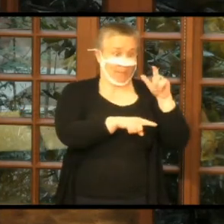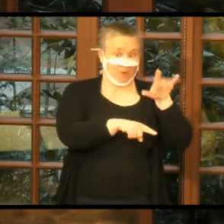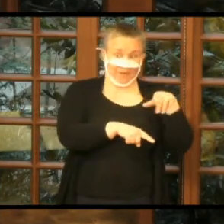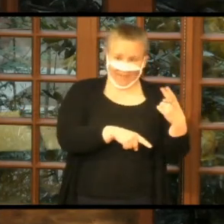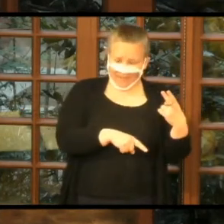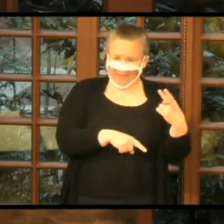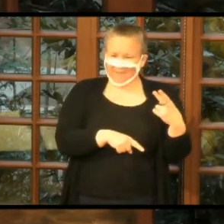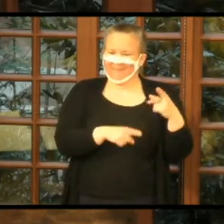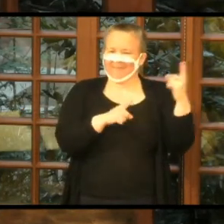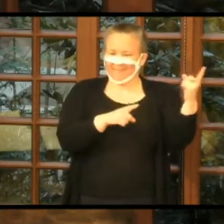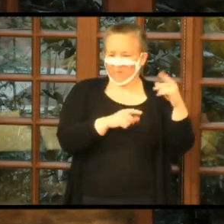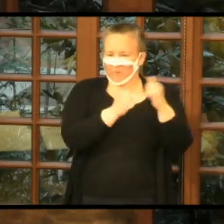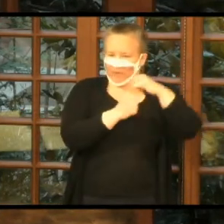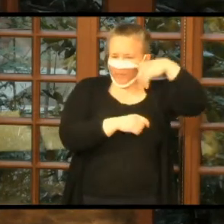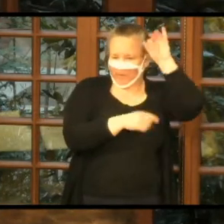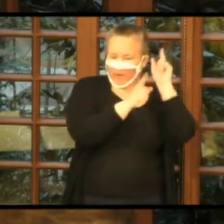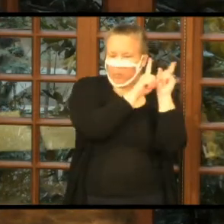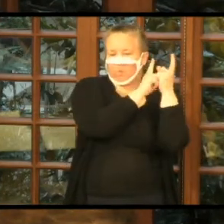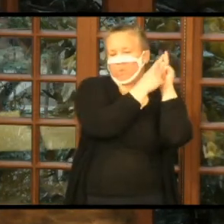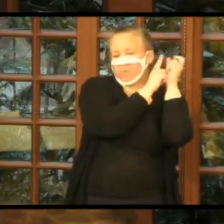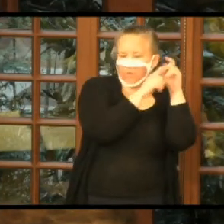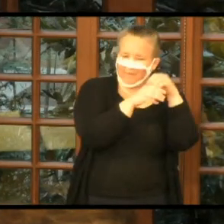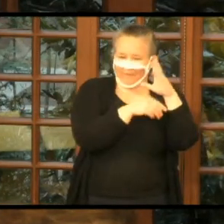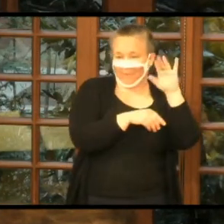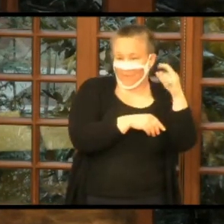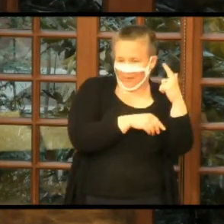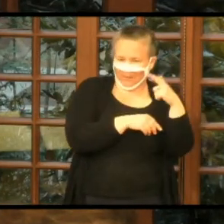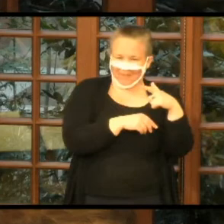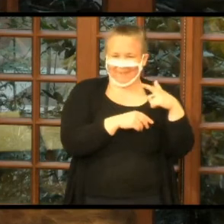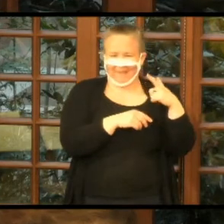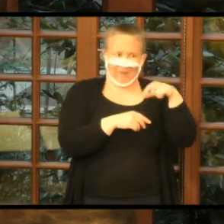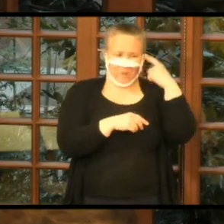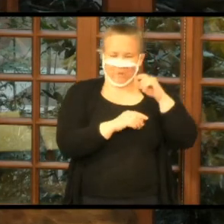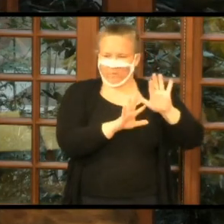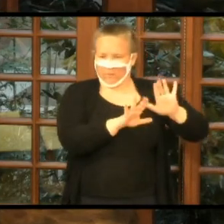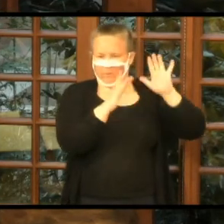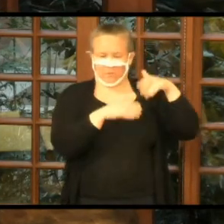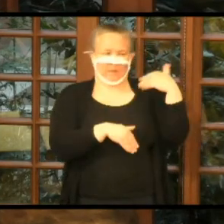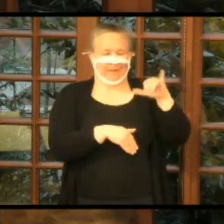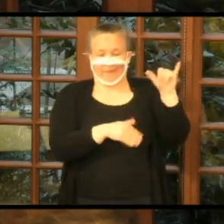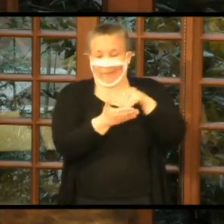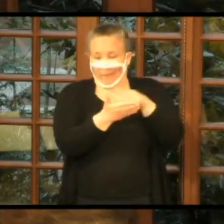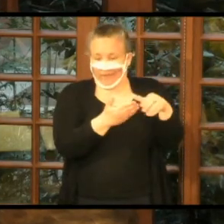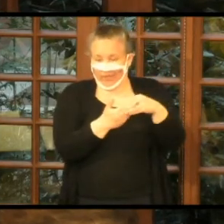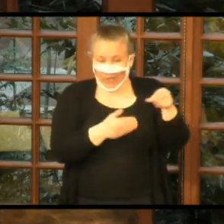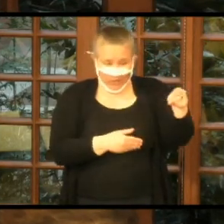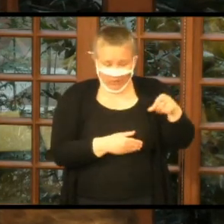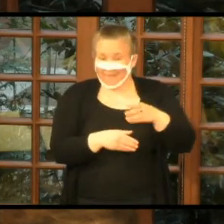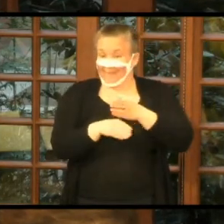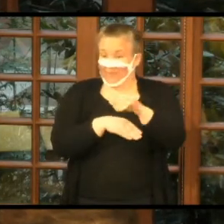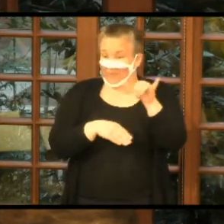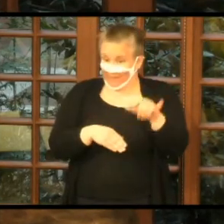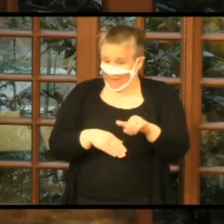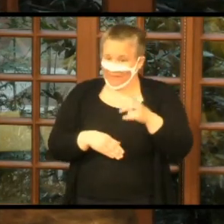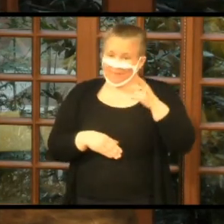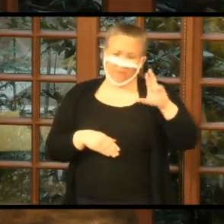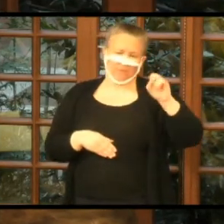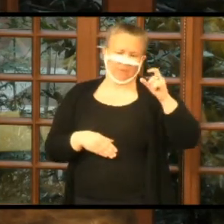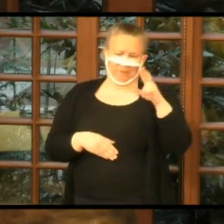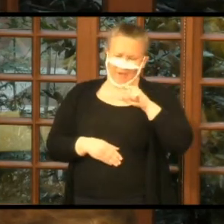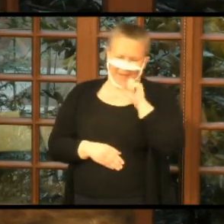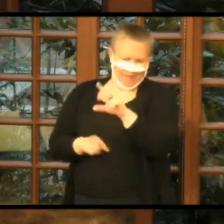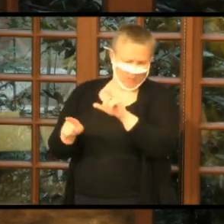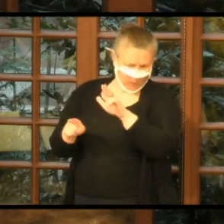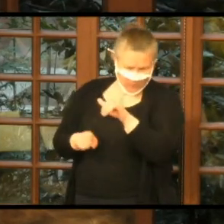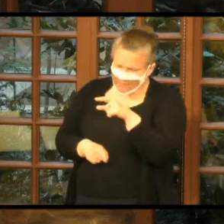she was hanging off a blonde at the bag and looking like $1 million. After that, Dr. Kramer asked Lucy